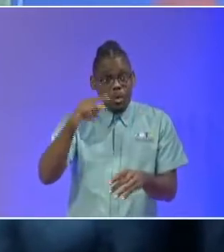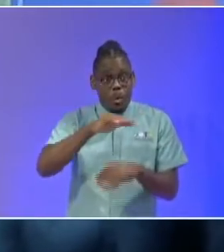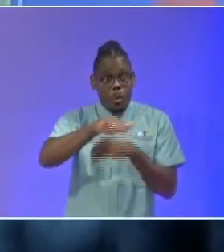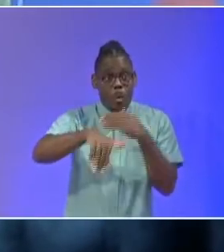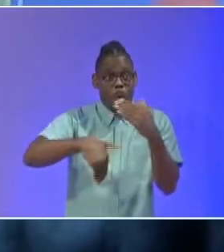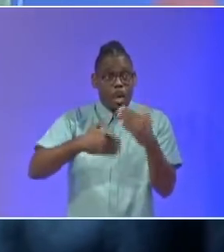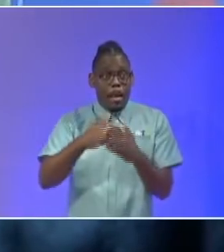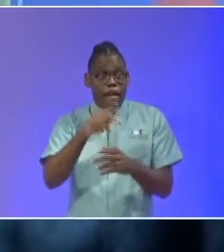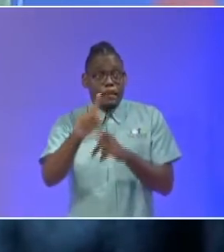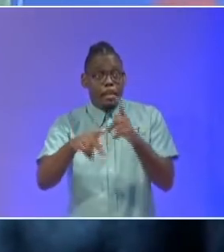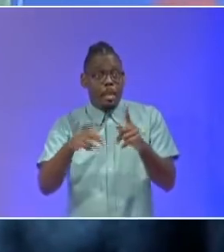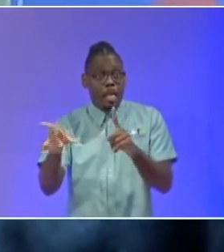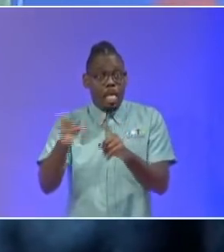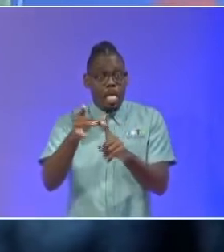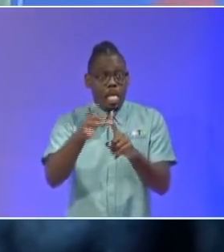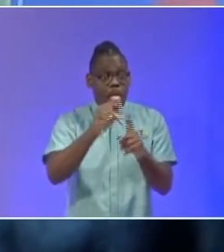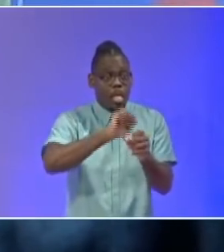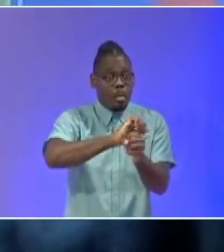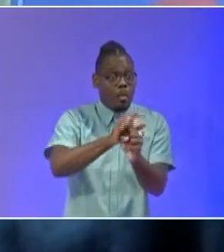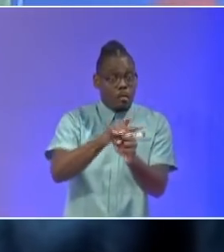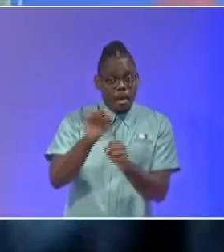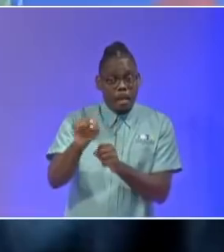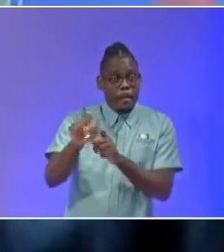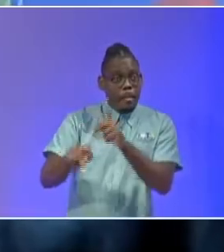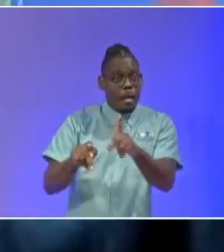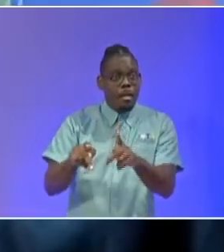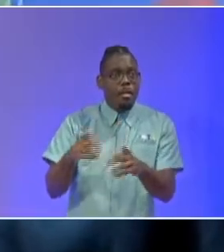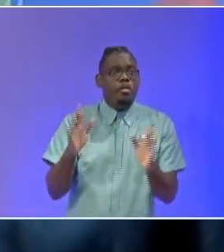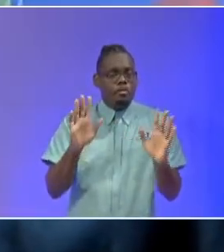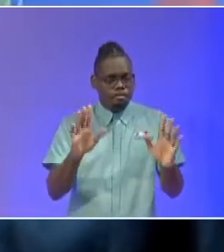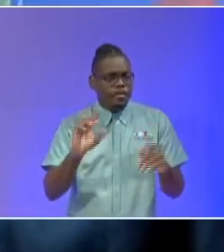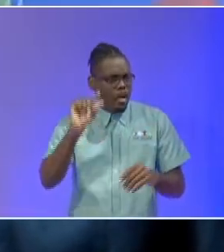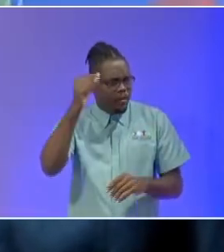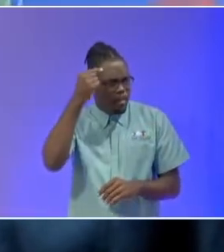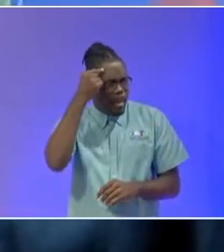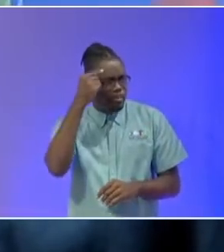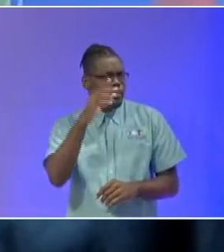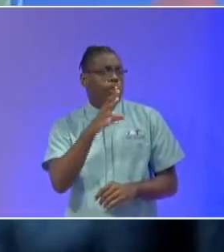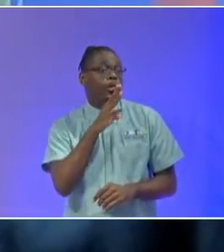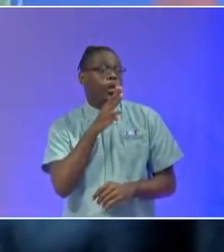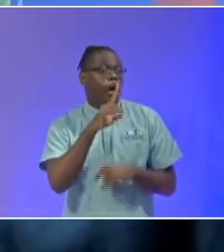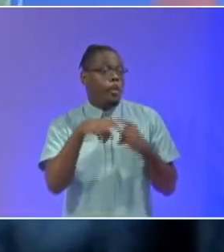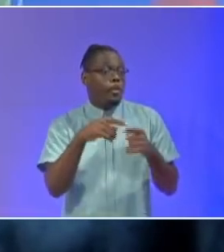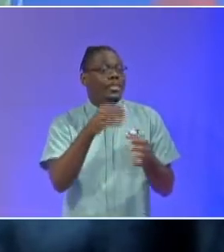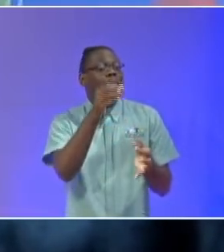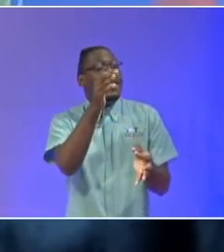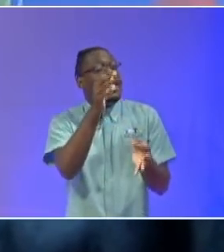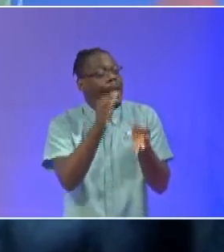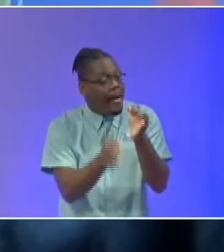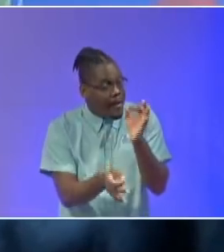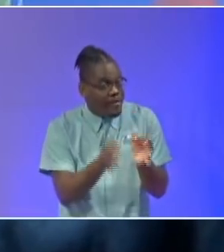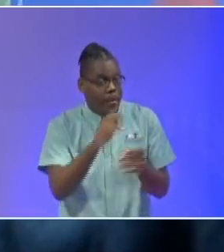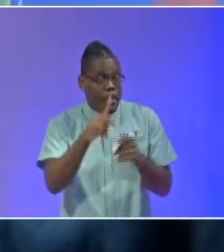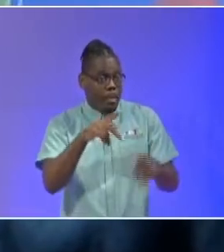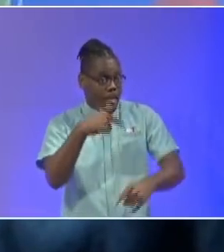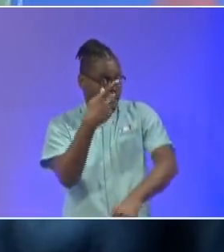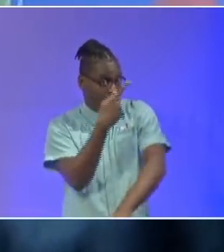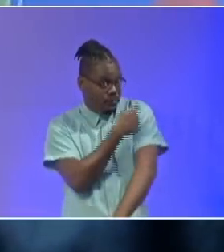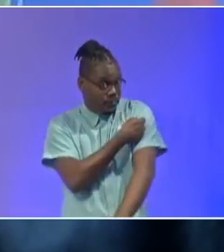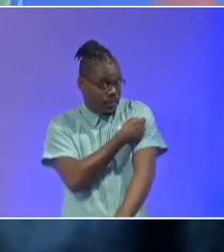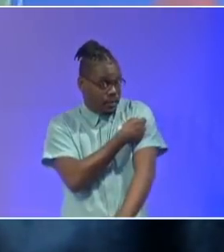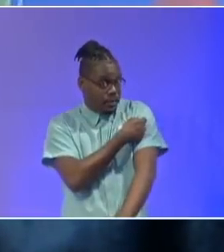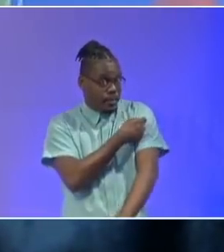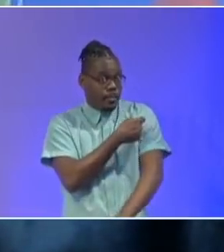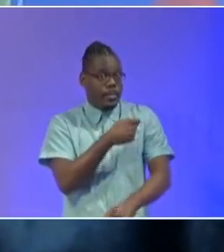the benefits of being vaccinated in that sense of avoiding the worst of COVID, but the issue of transmissibility. Jewel, could you speak a